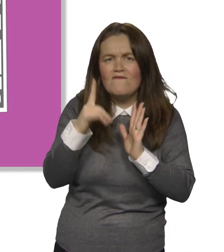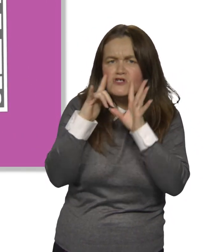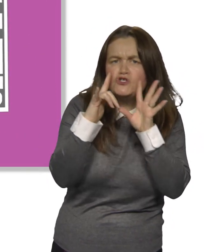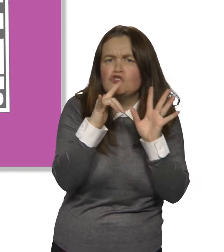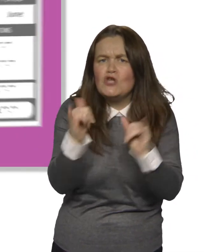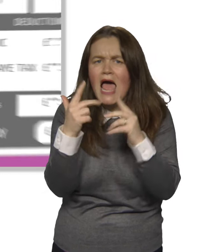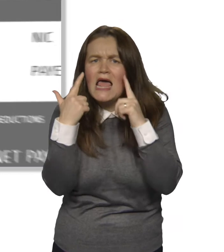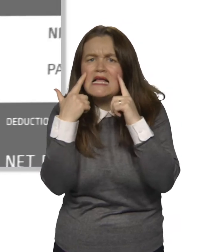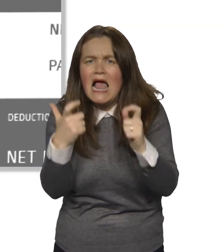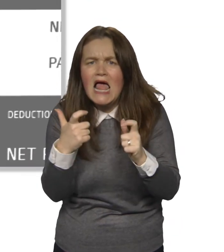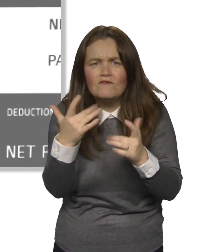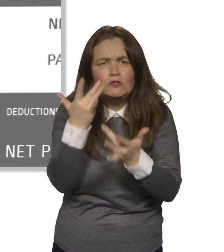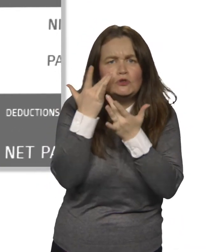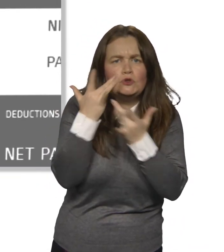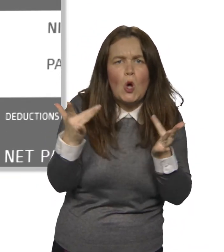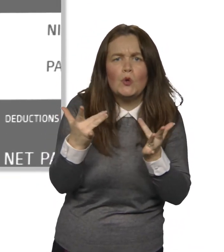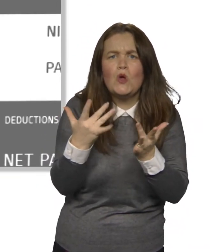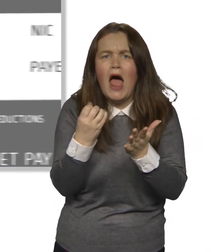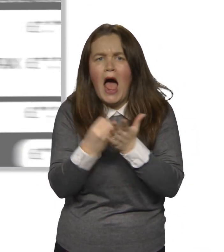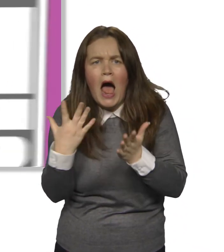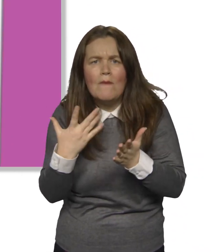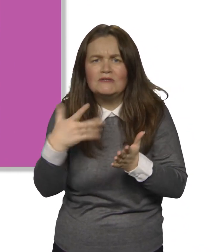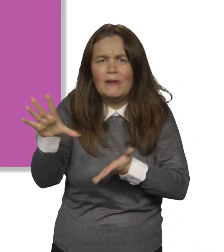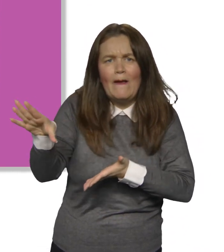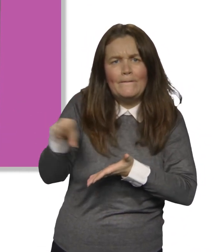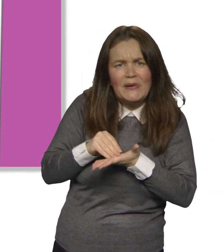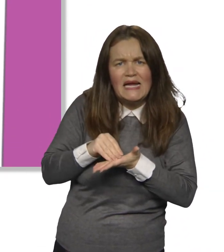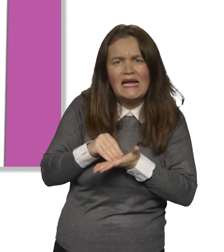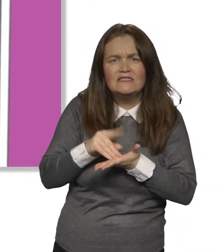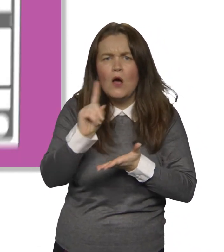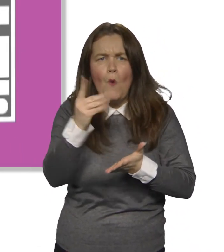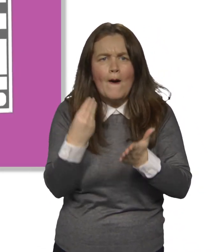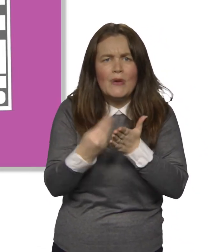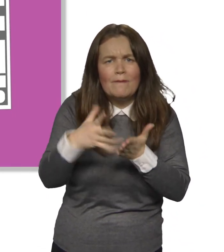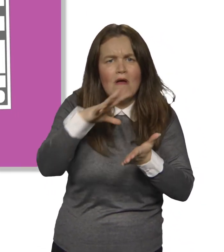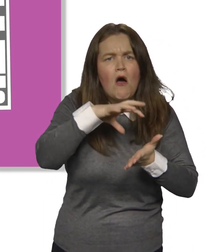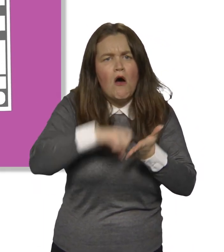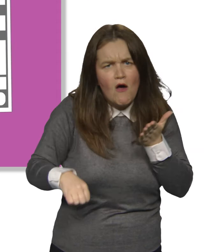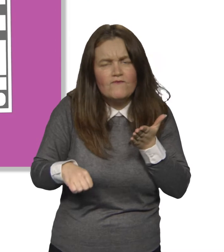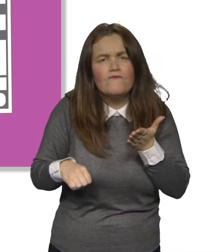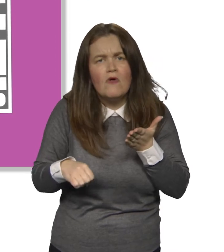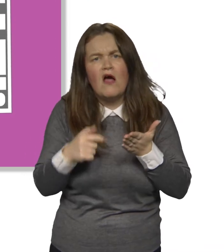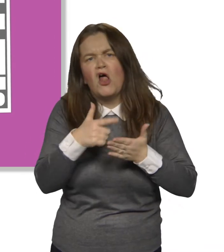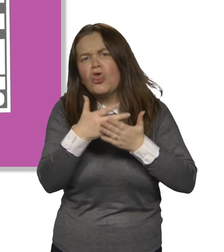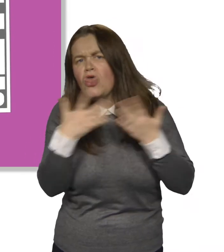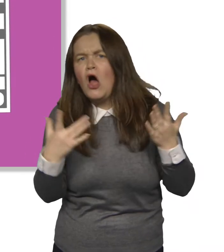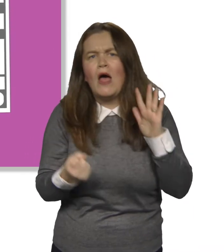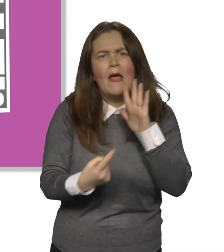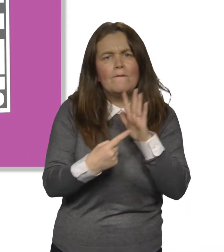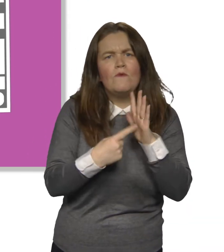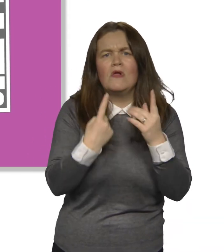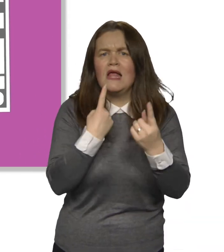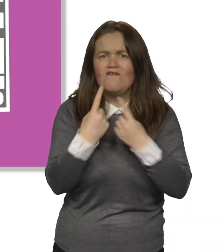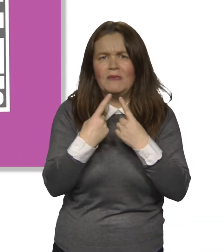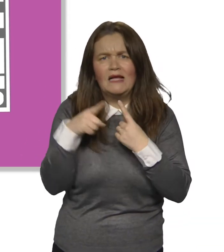carefully, as it will show you how much you've been paid and also what's been deducted. There's lots of important information